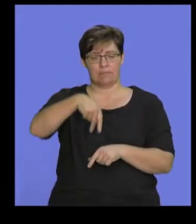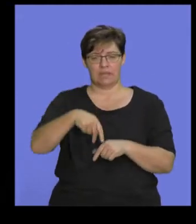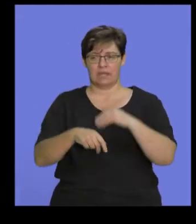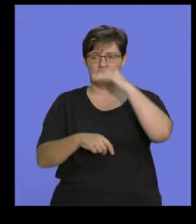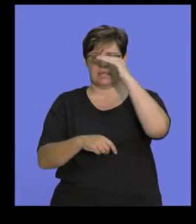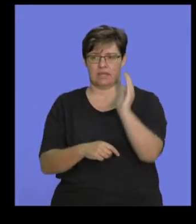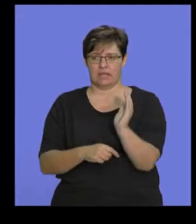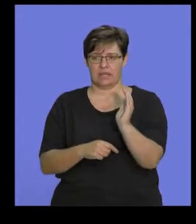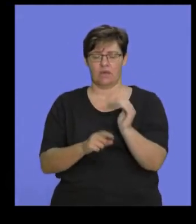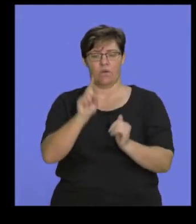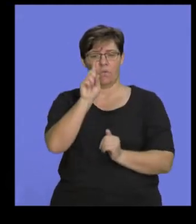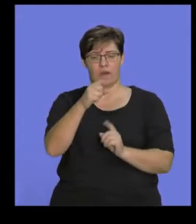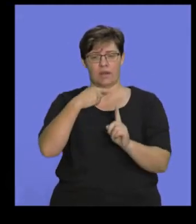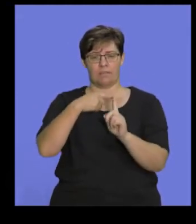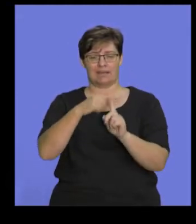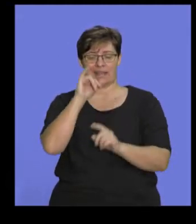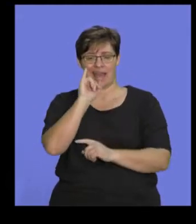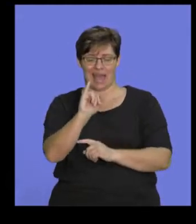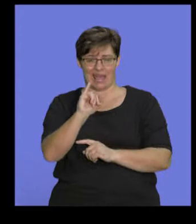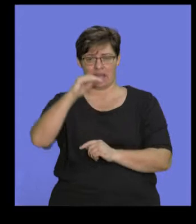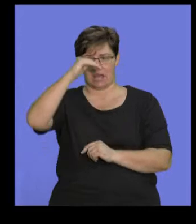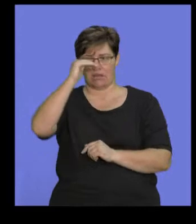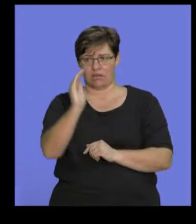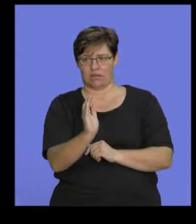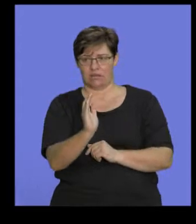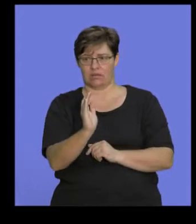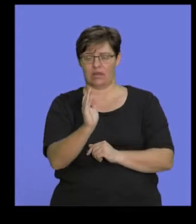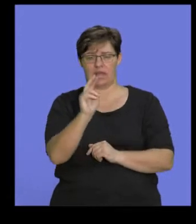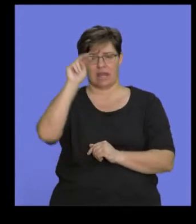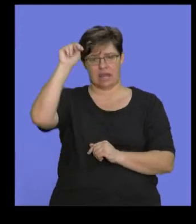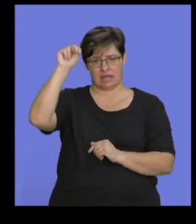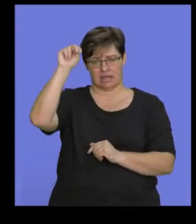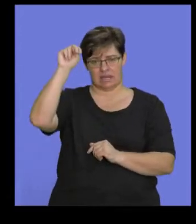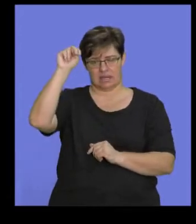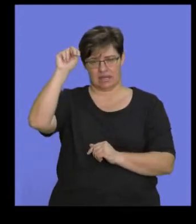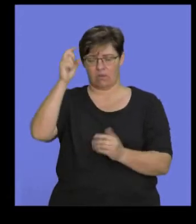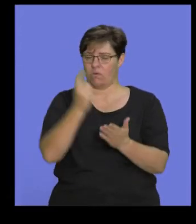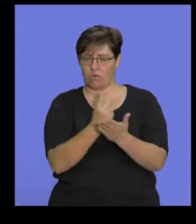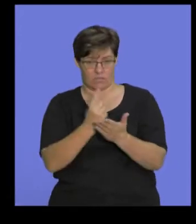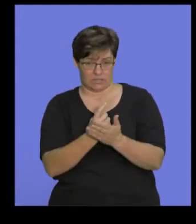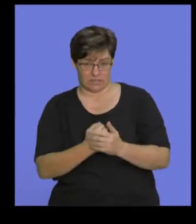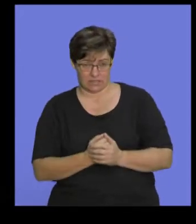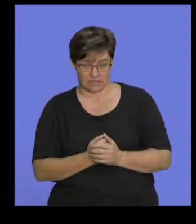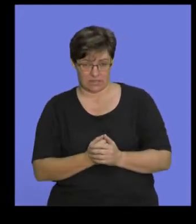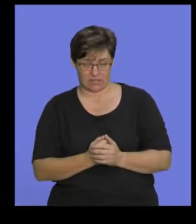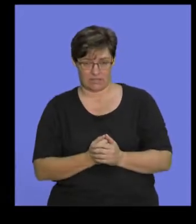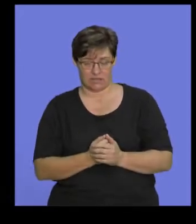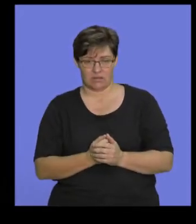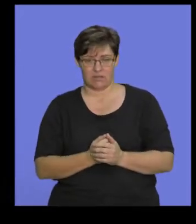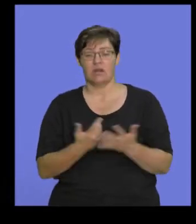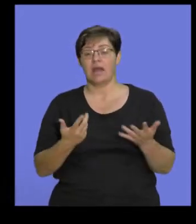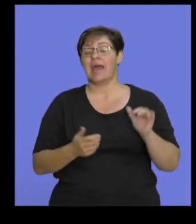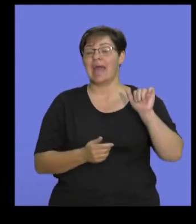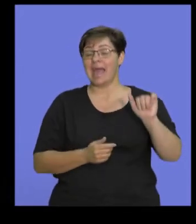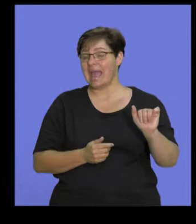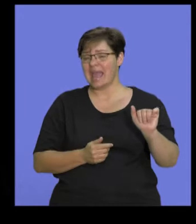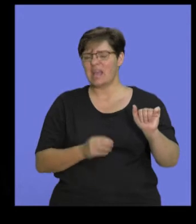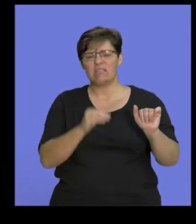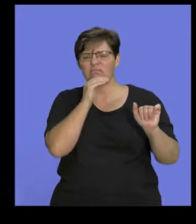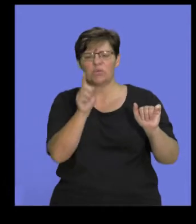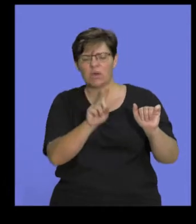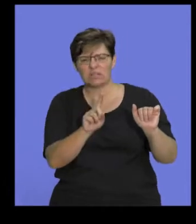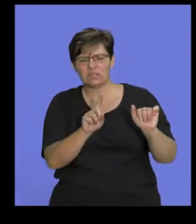P open bracket 1 plus I all raised to an exponent of A, right? Where our A would